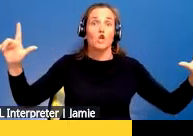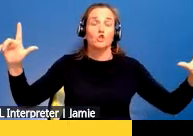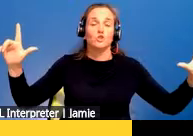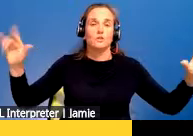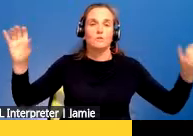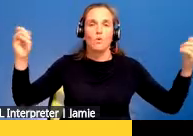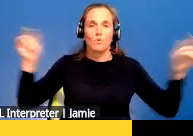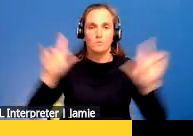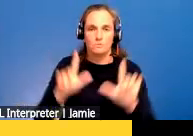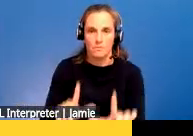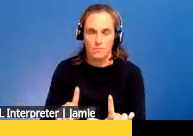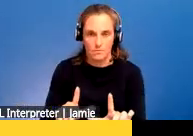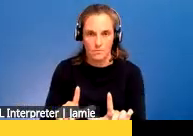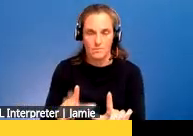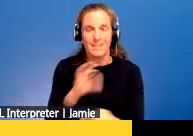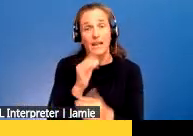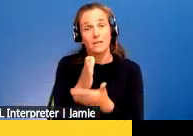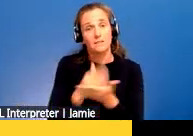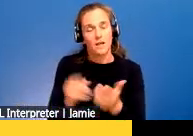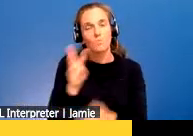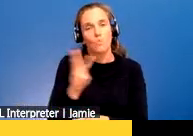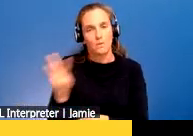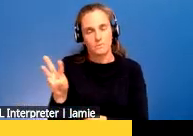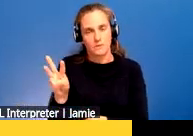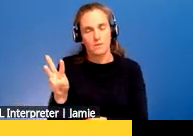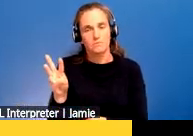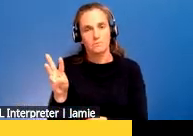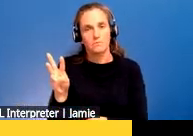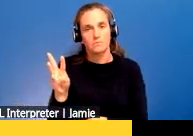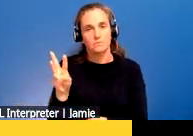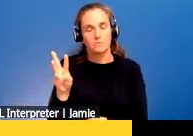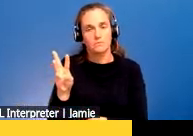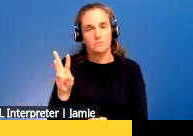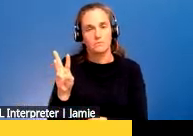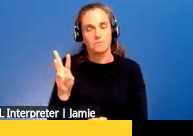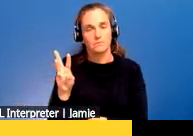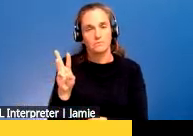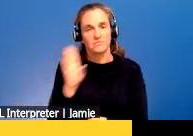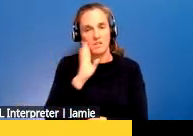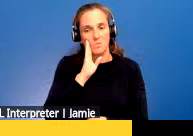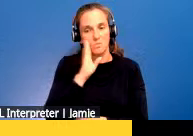And some websites will choose to build their own